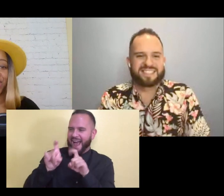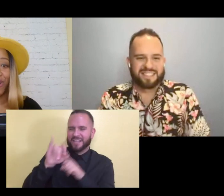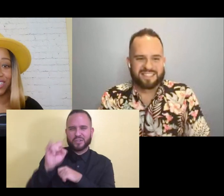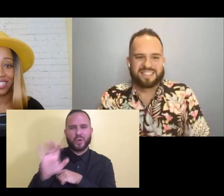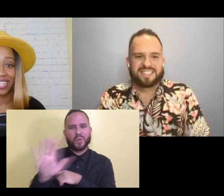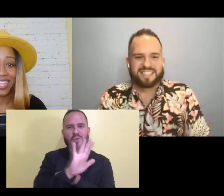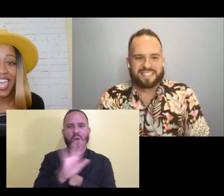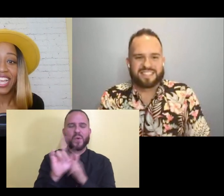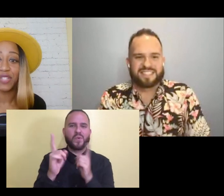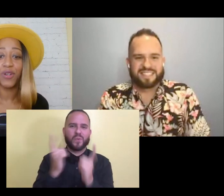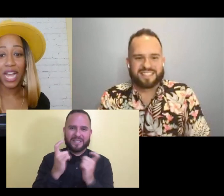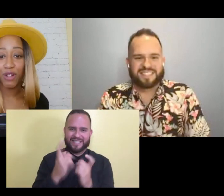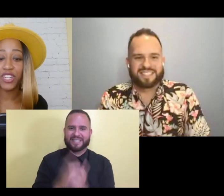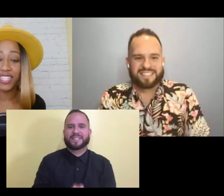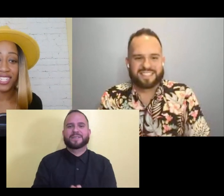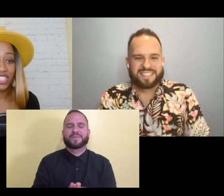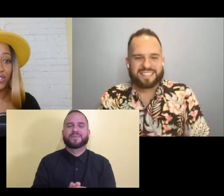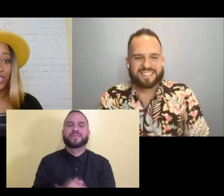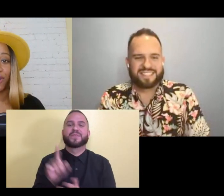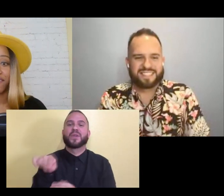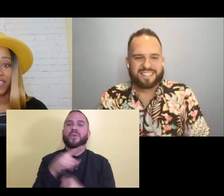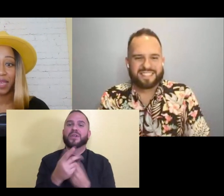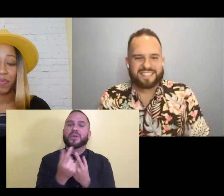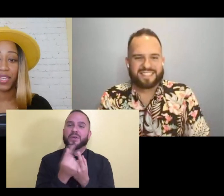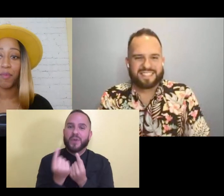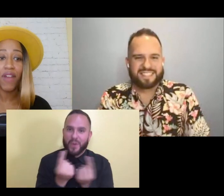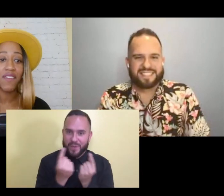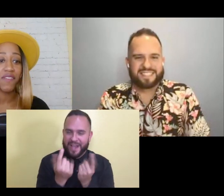answer the question, because we're transitioning to our